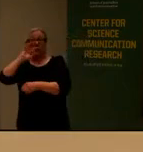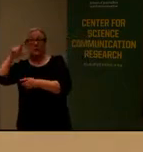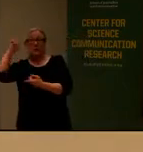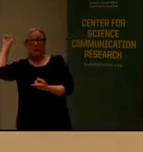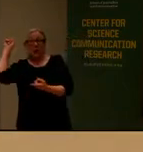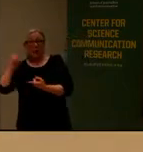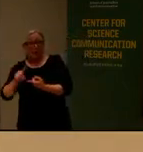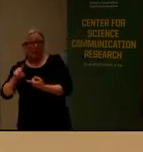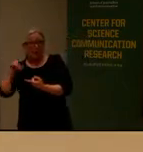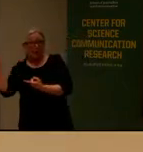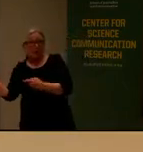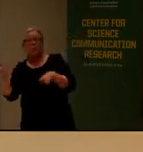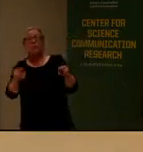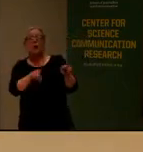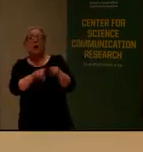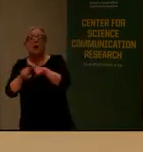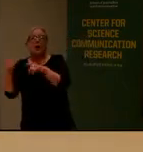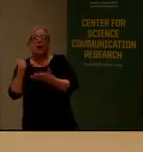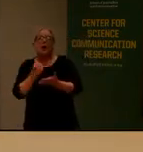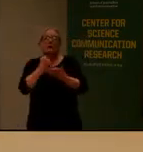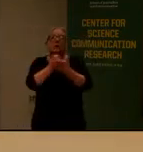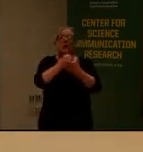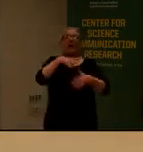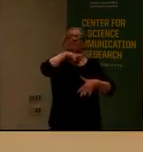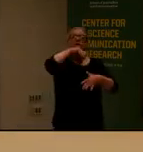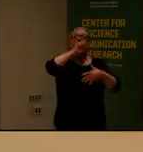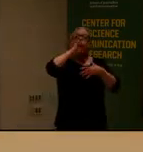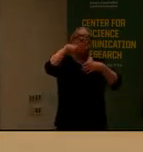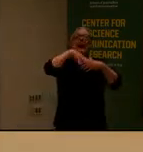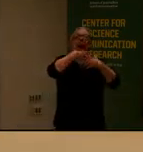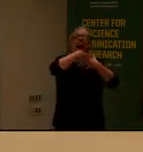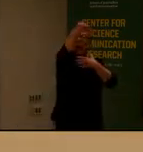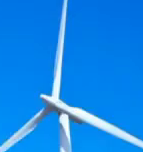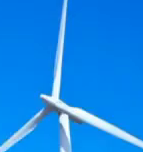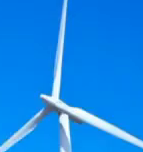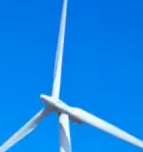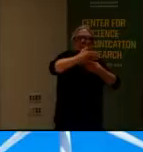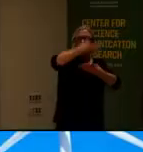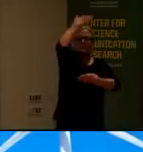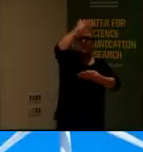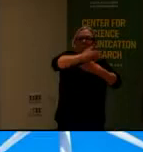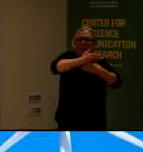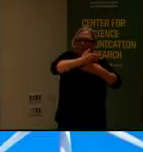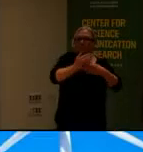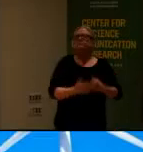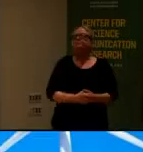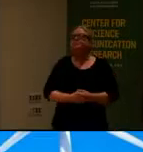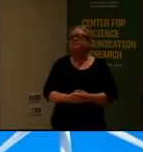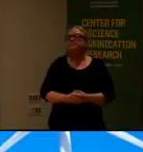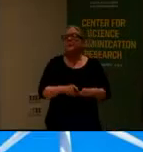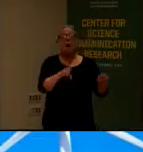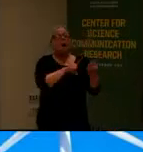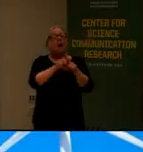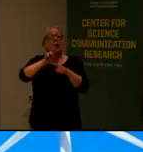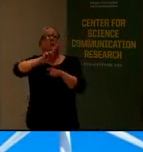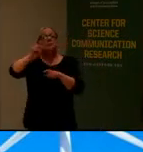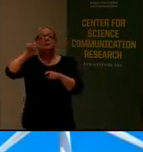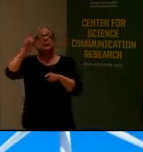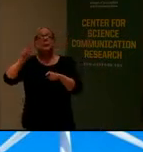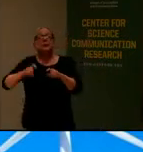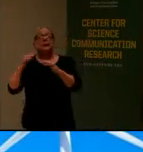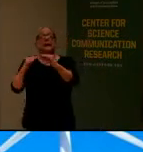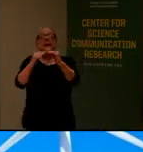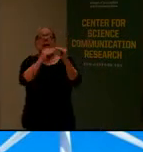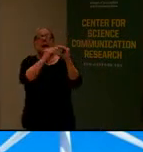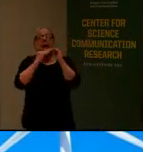solutions. But ultimately, the prescription that was needed is an equitable transition